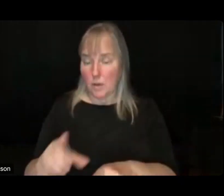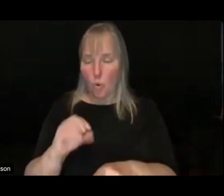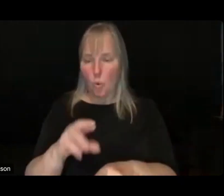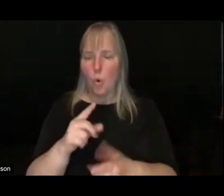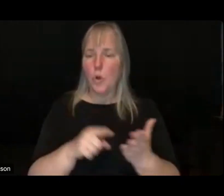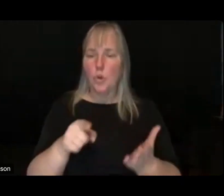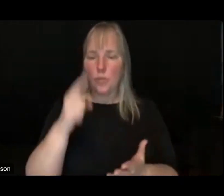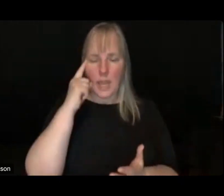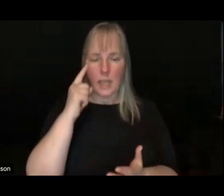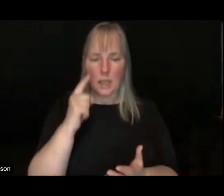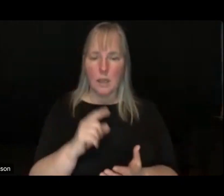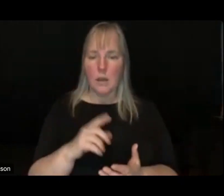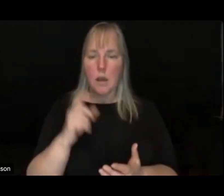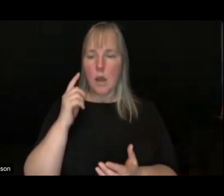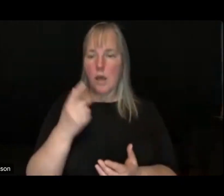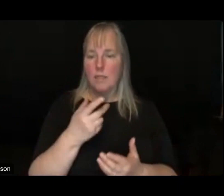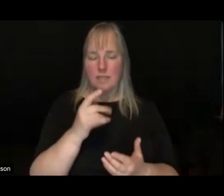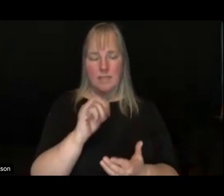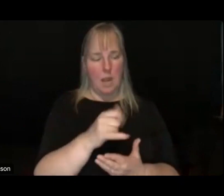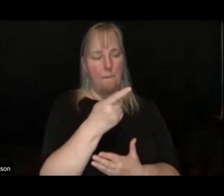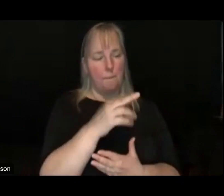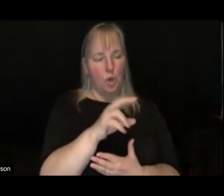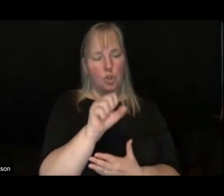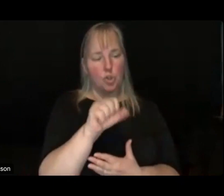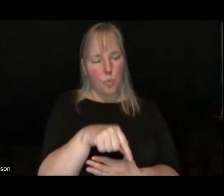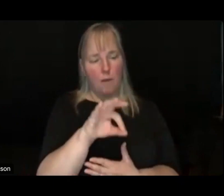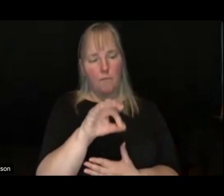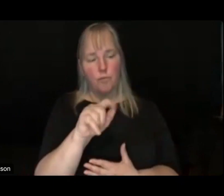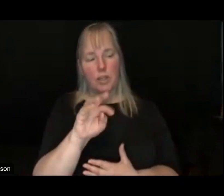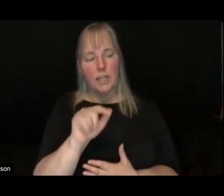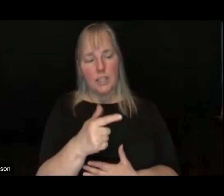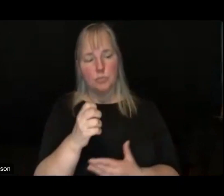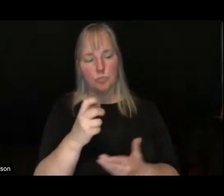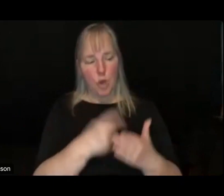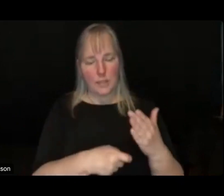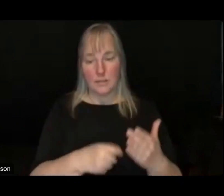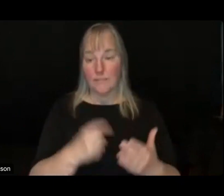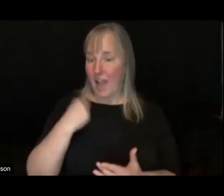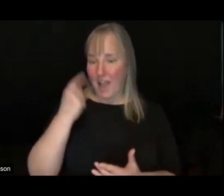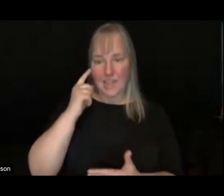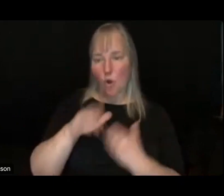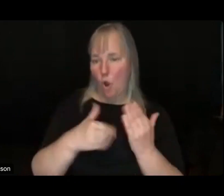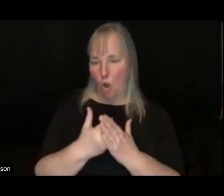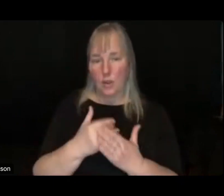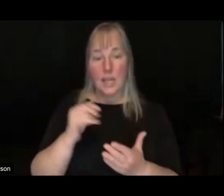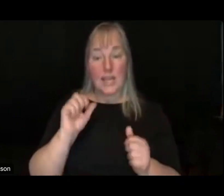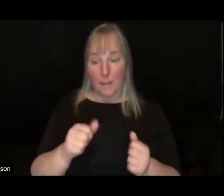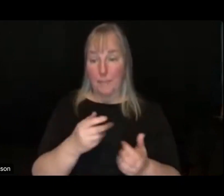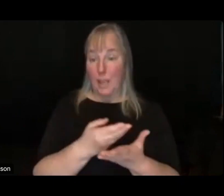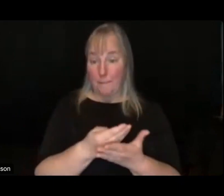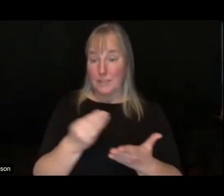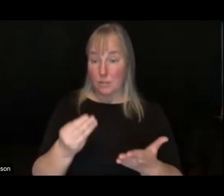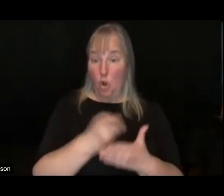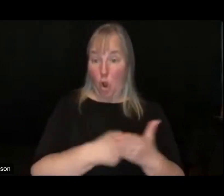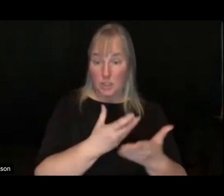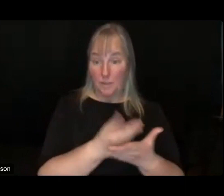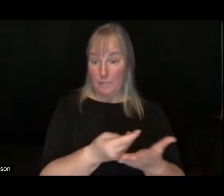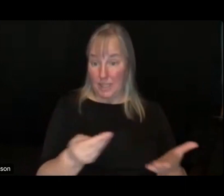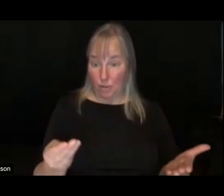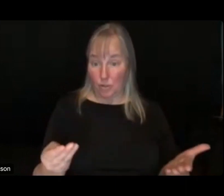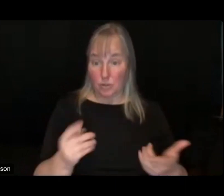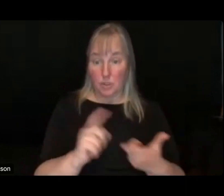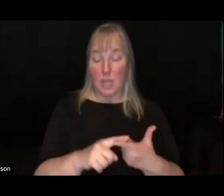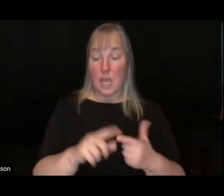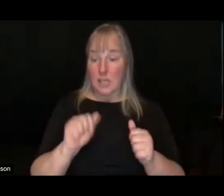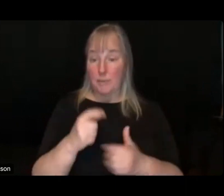The per square footage price. Yeah, I think it's all of it. It can be material cost, it can be land